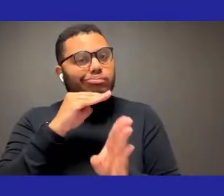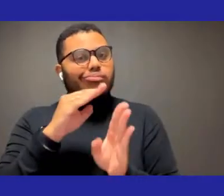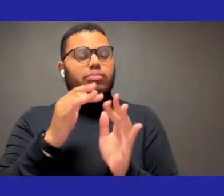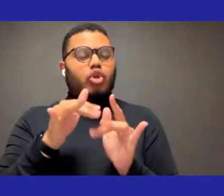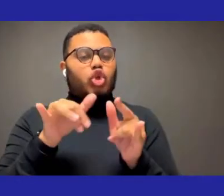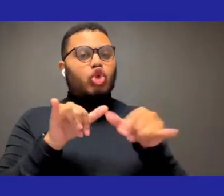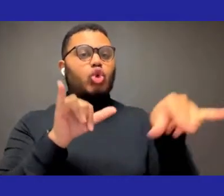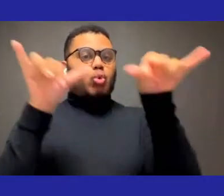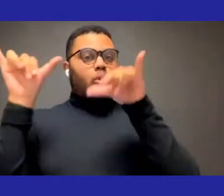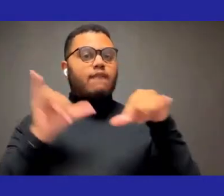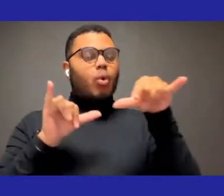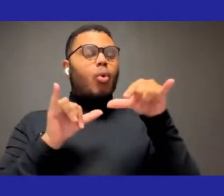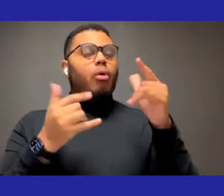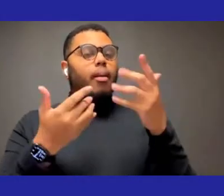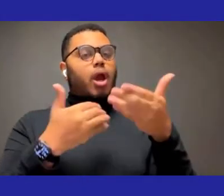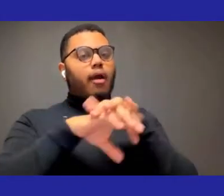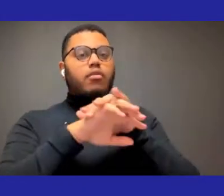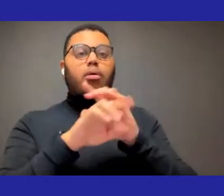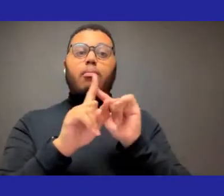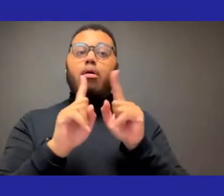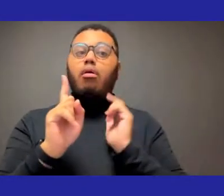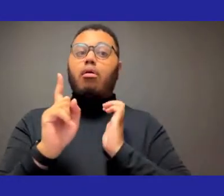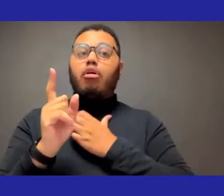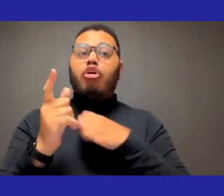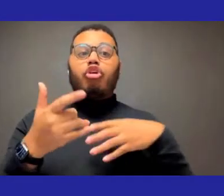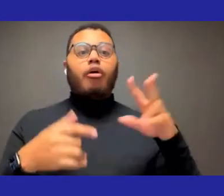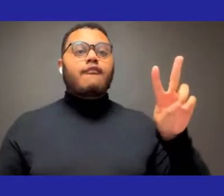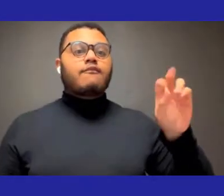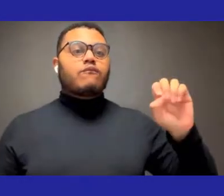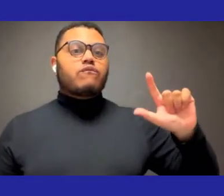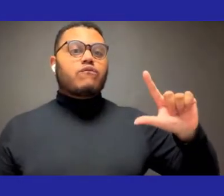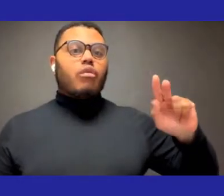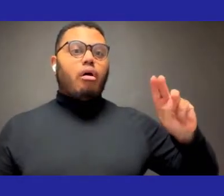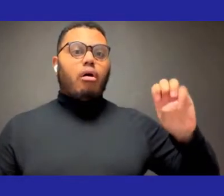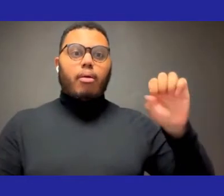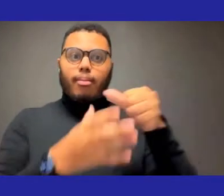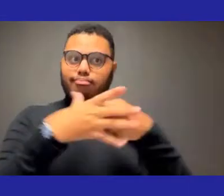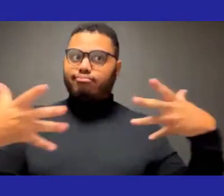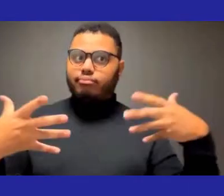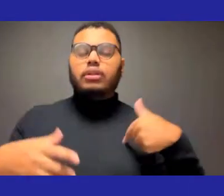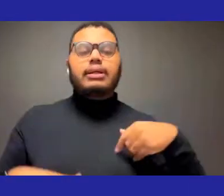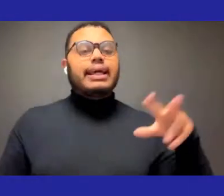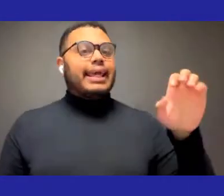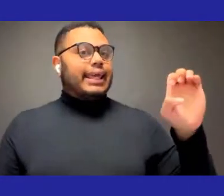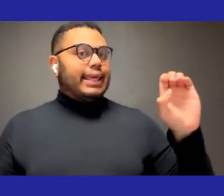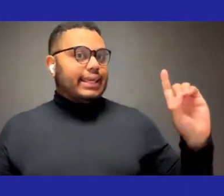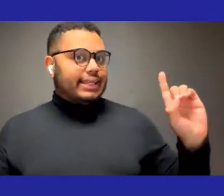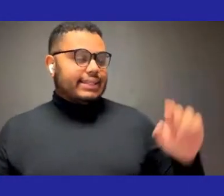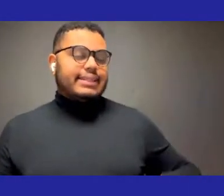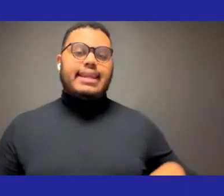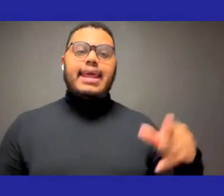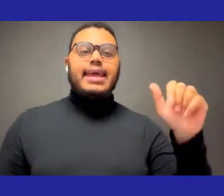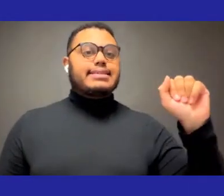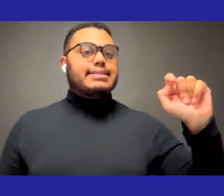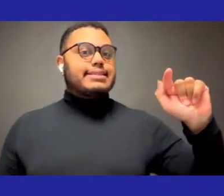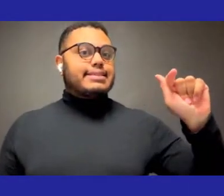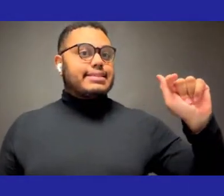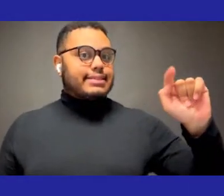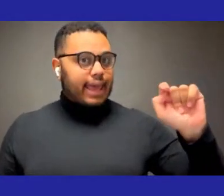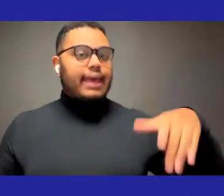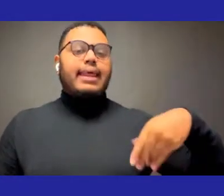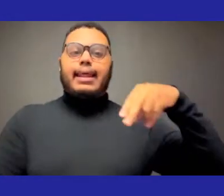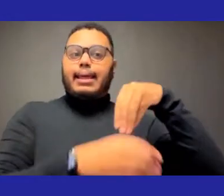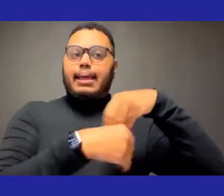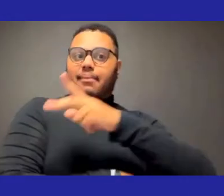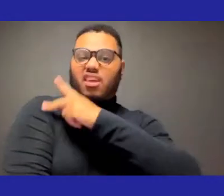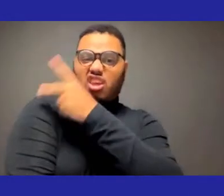Our volume increases in the ED and stat inpatients about 10% year end over year end. And